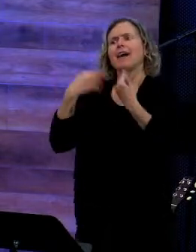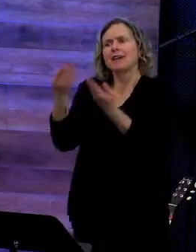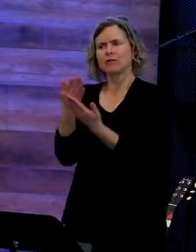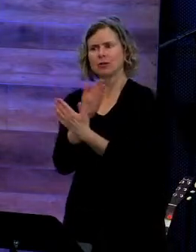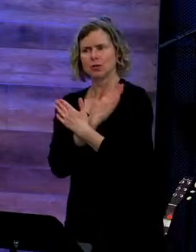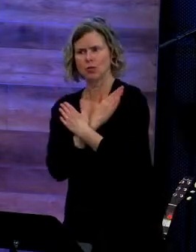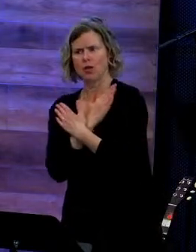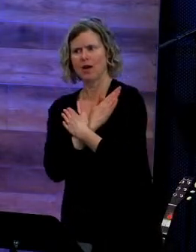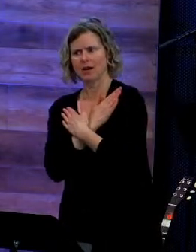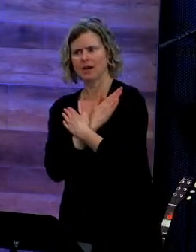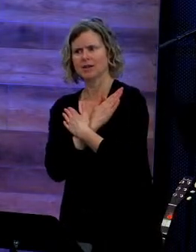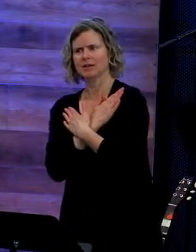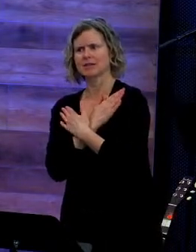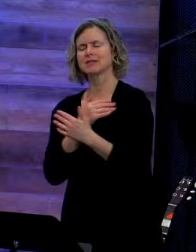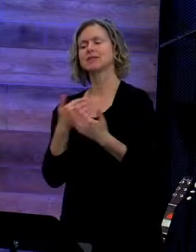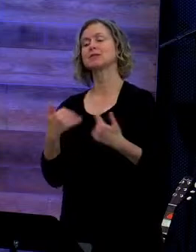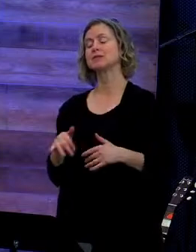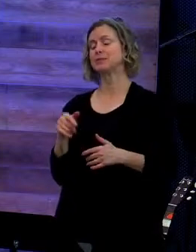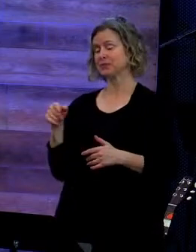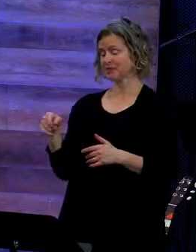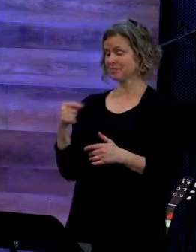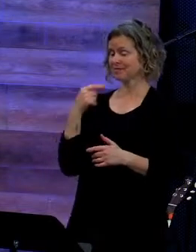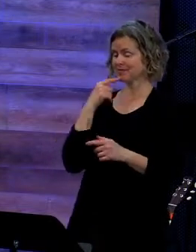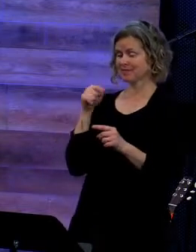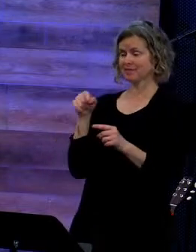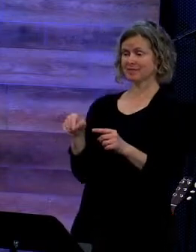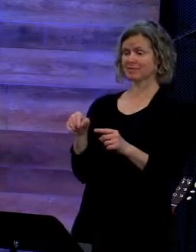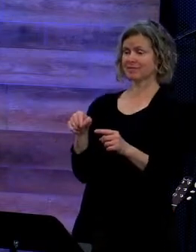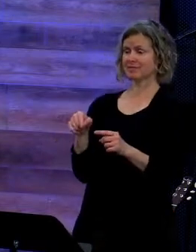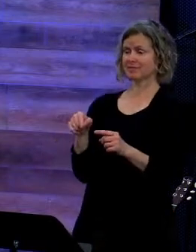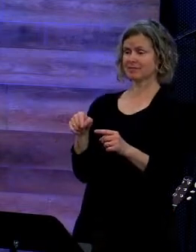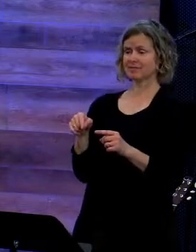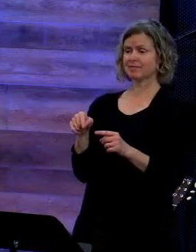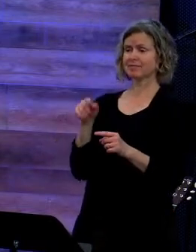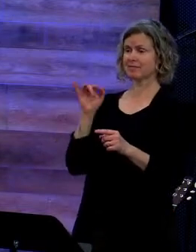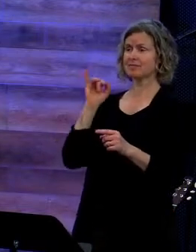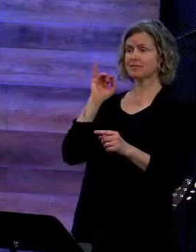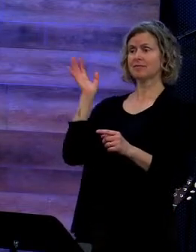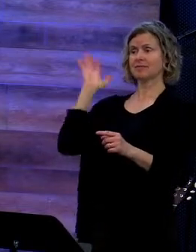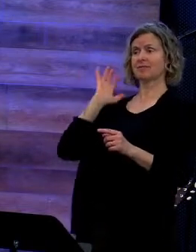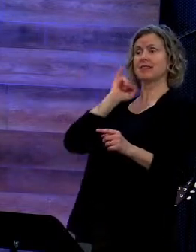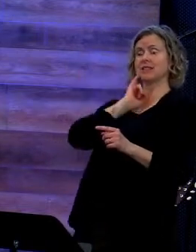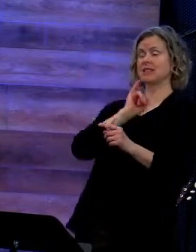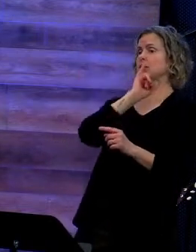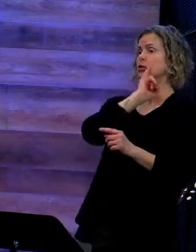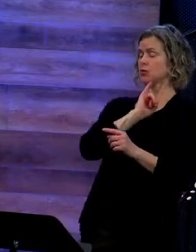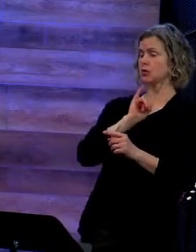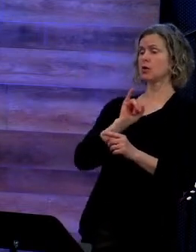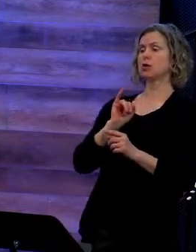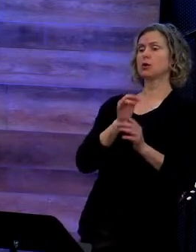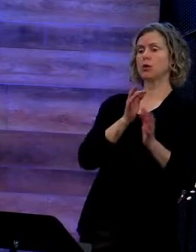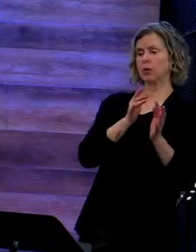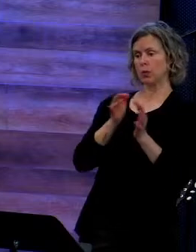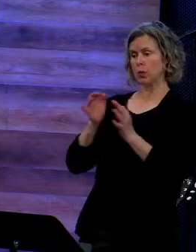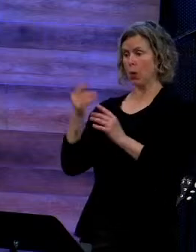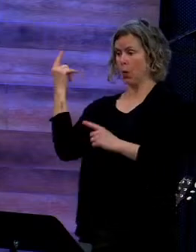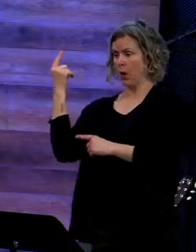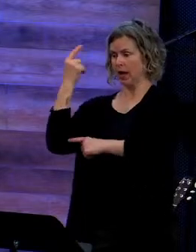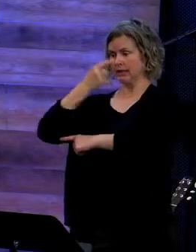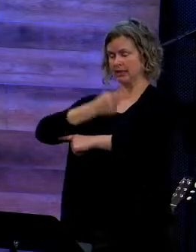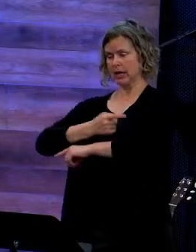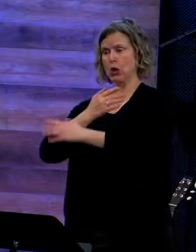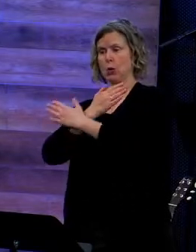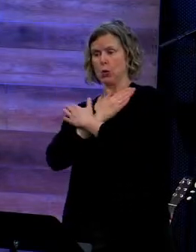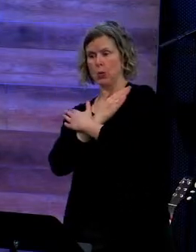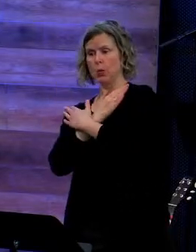and 4. He says Israel's weekly practice of, you know, Sabbath, of taking one day off from work, it did give them rest and well-being, but in